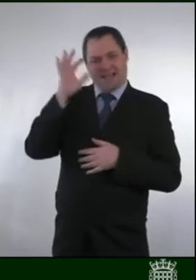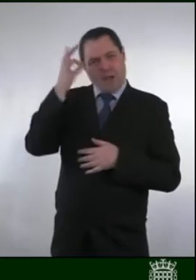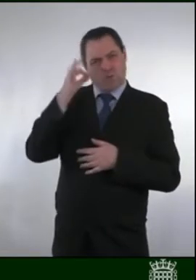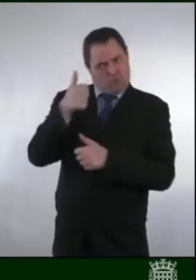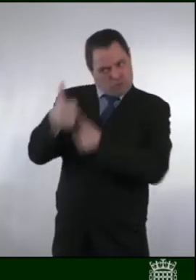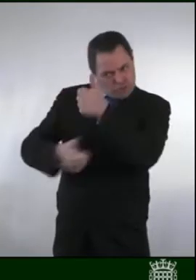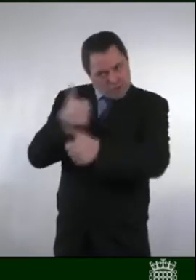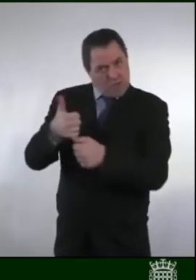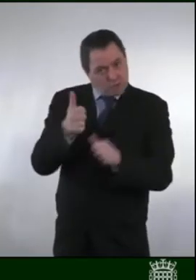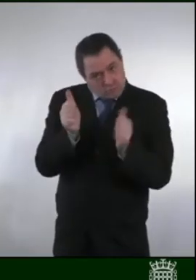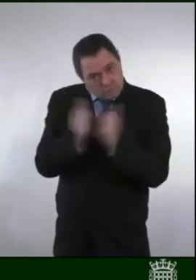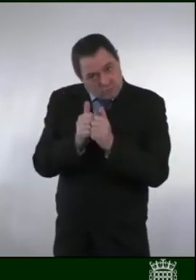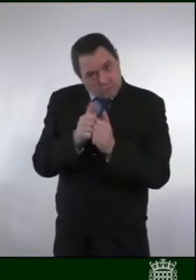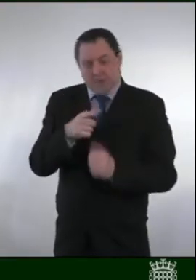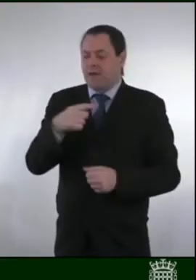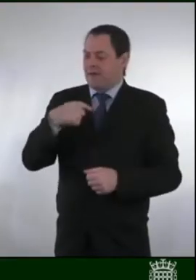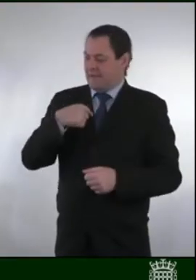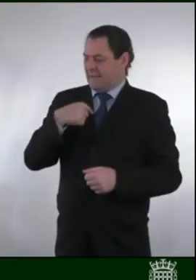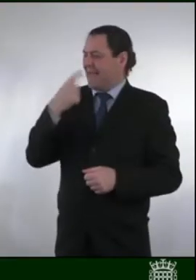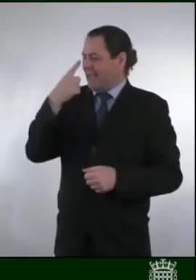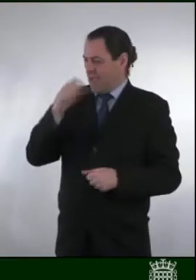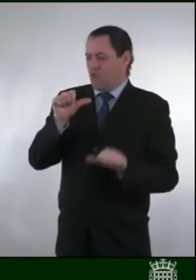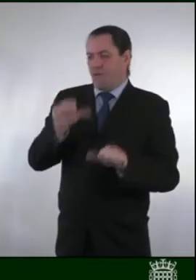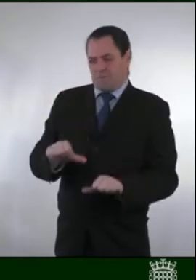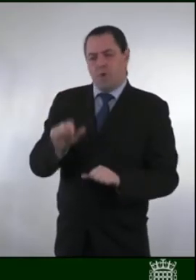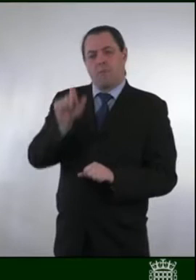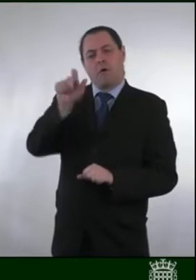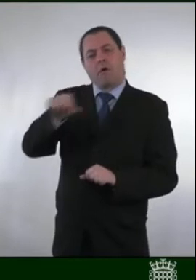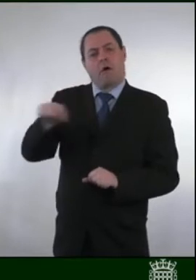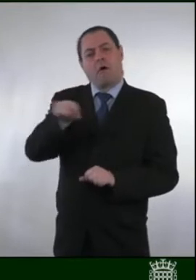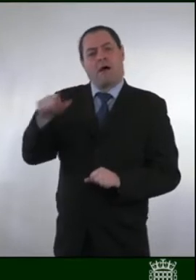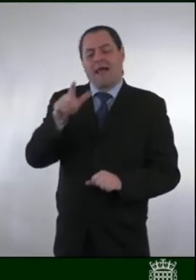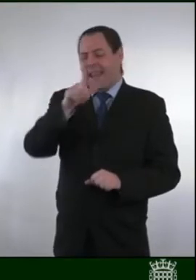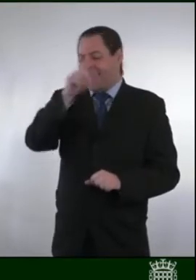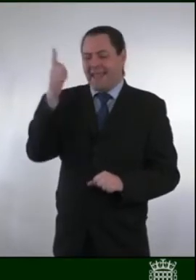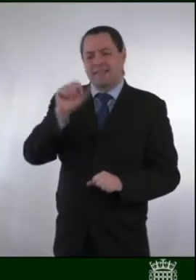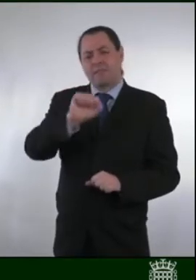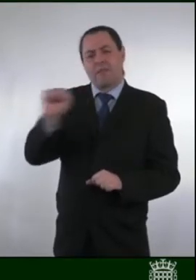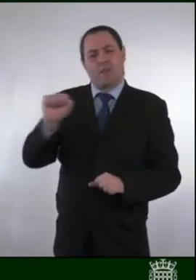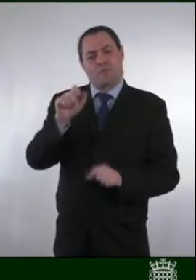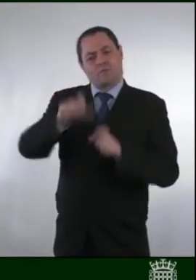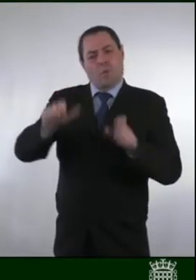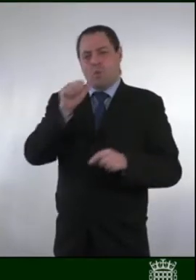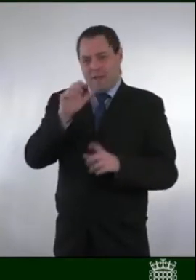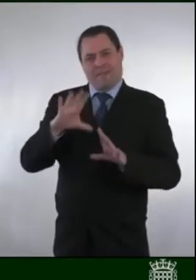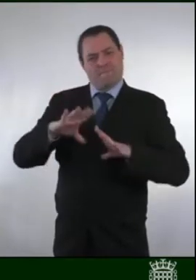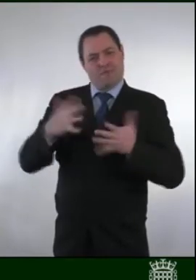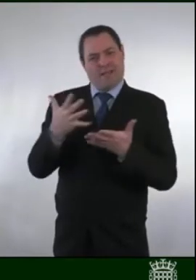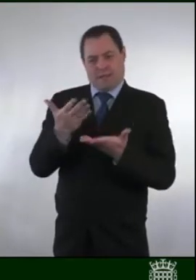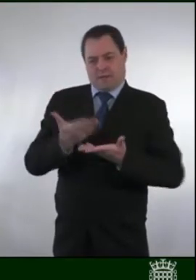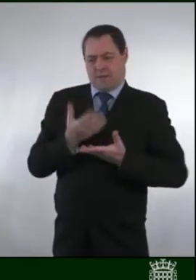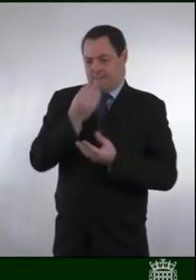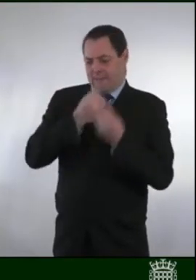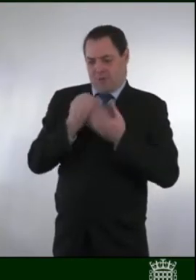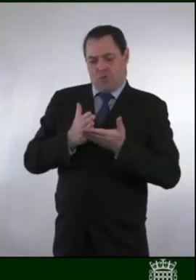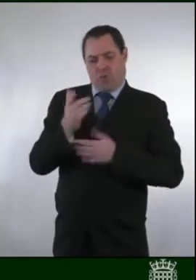Yes, indeed, Mr. Speaker. I can confirm that eligible pupils in Leeds will continue to receive free school meal support over the February half-term, and this